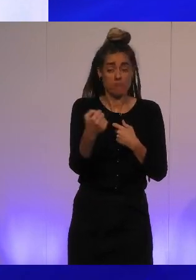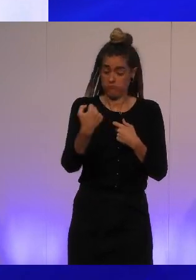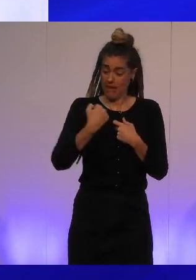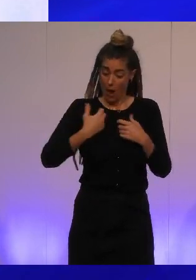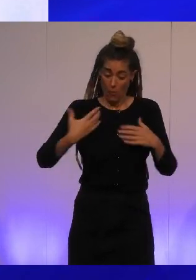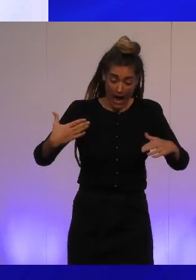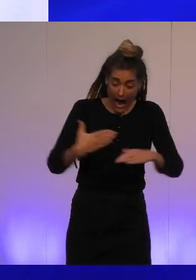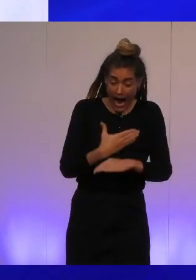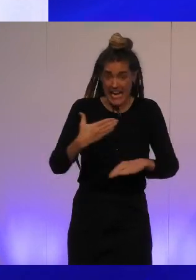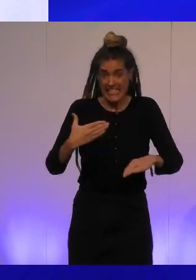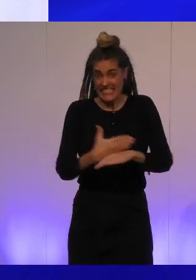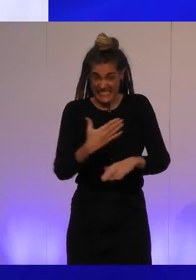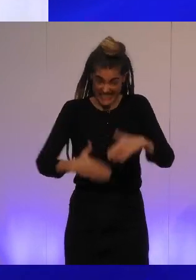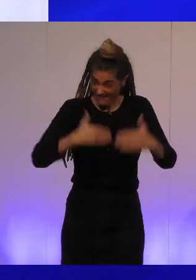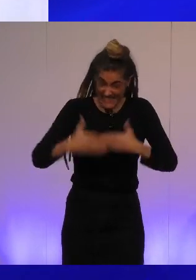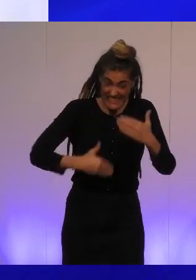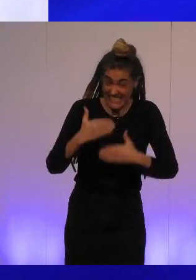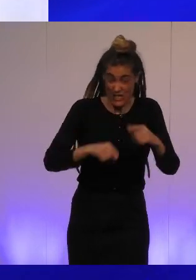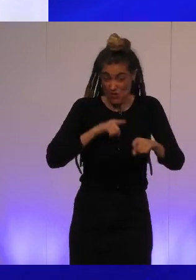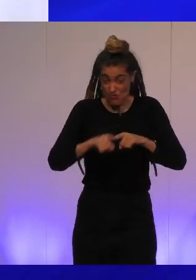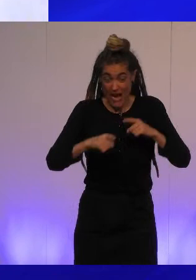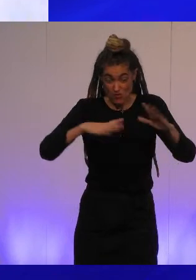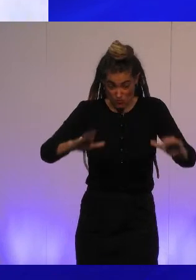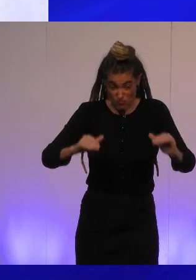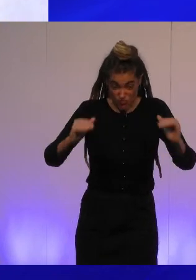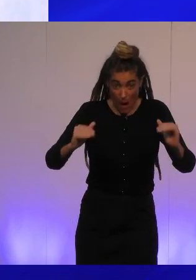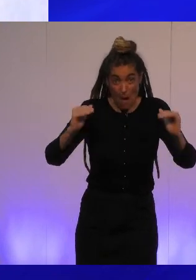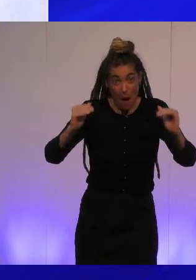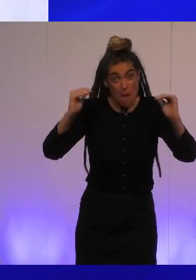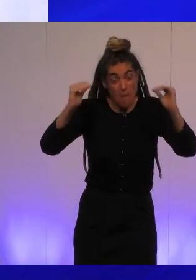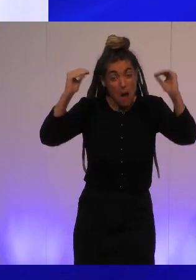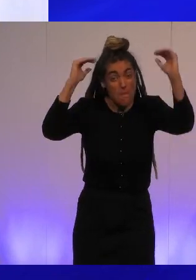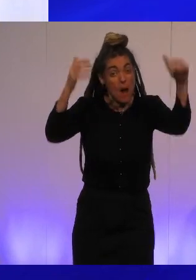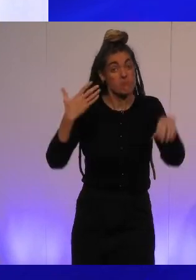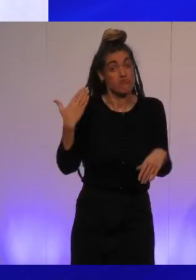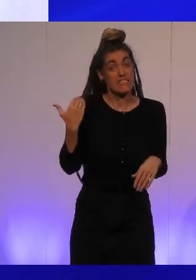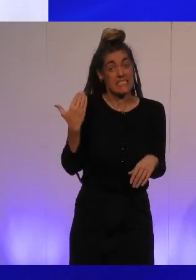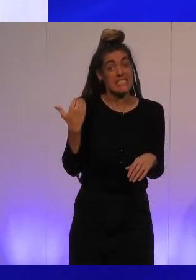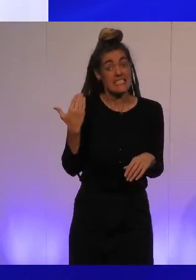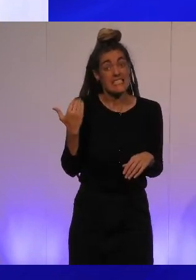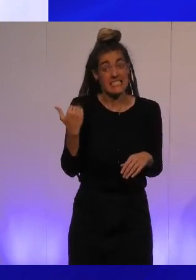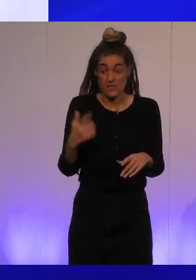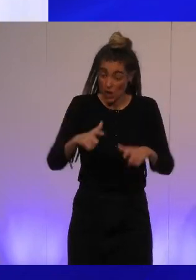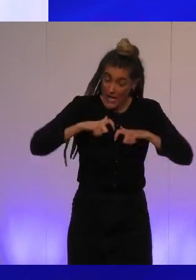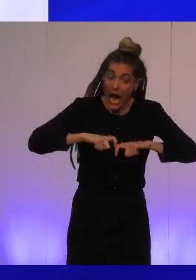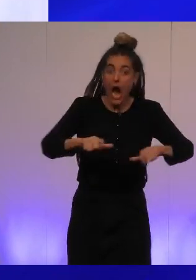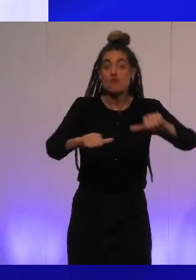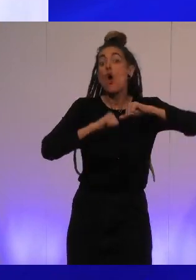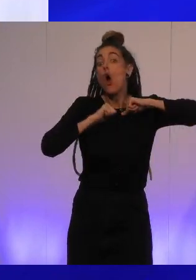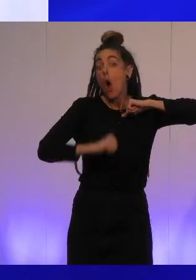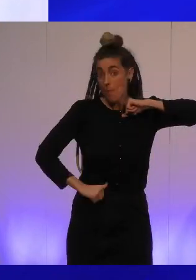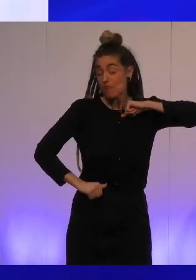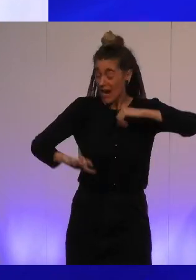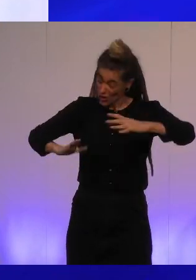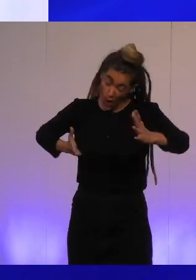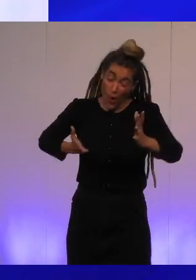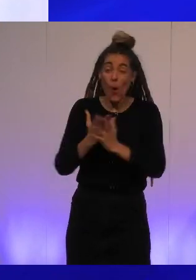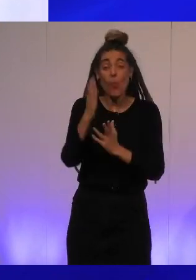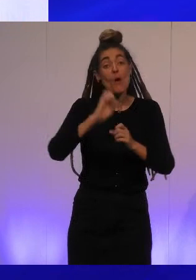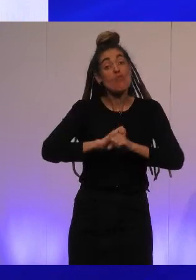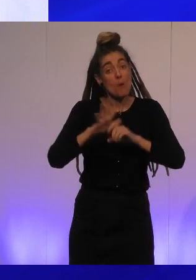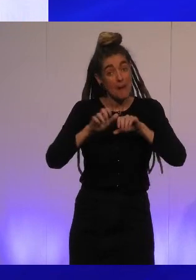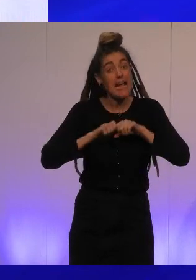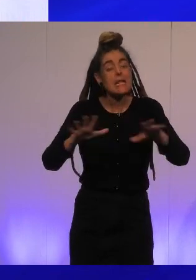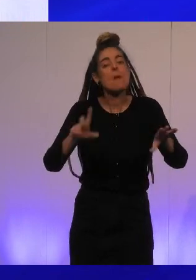of activity that we've been doing recently. We've continued to do operations right the way through the pandemic, but